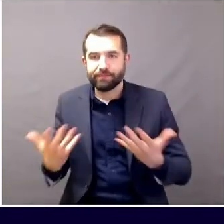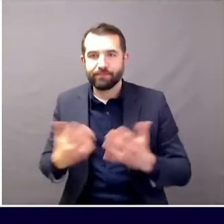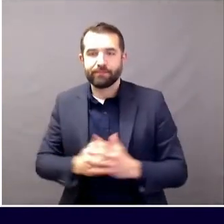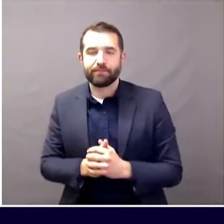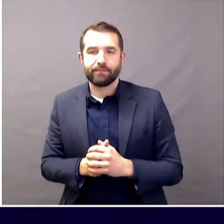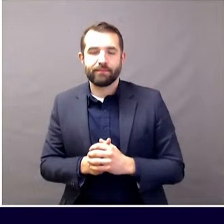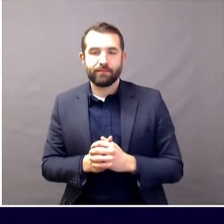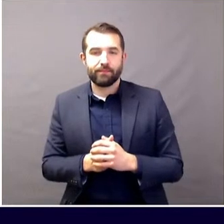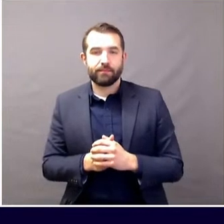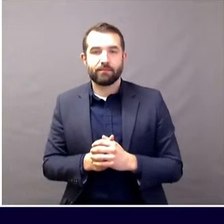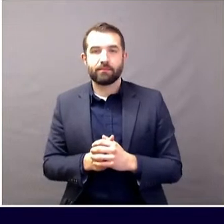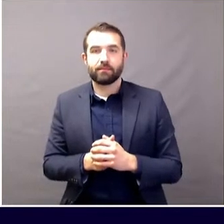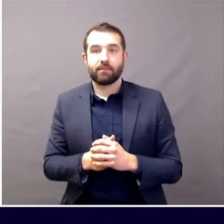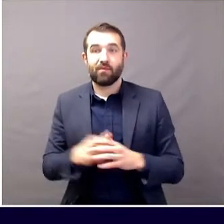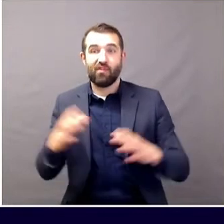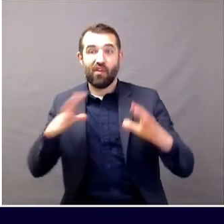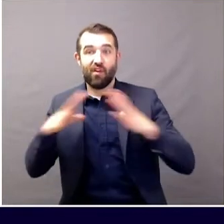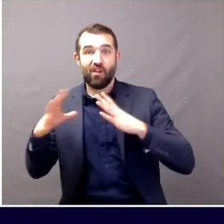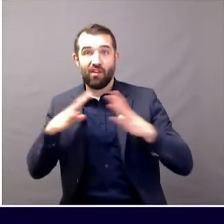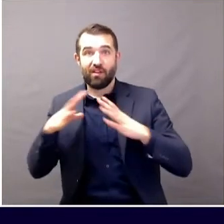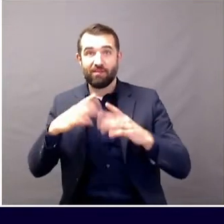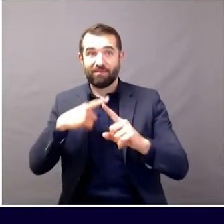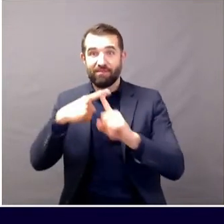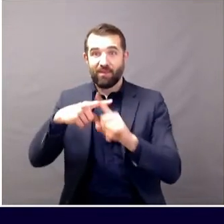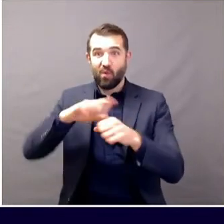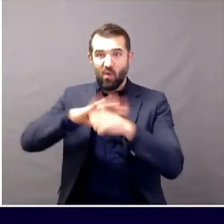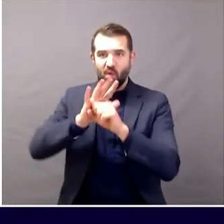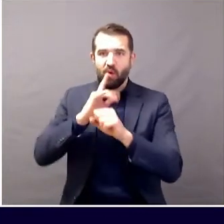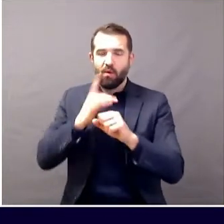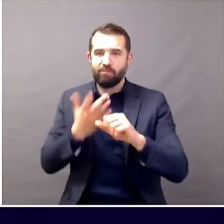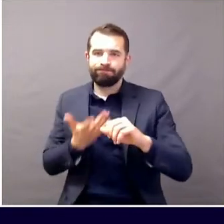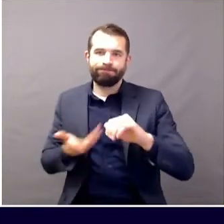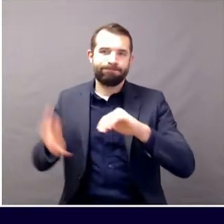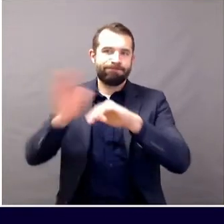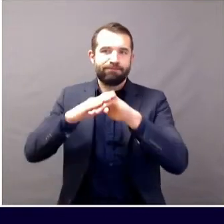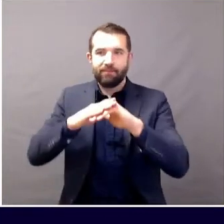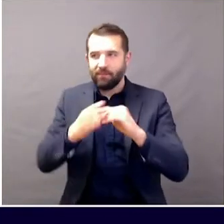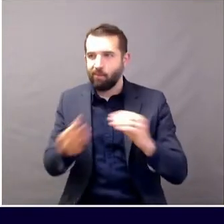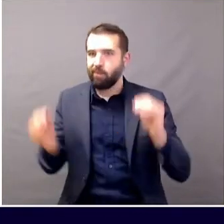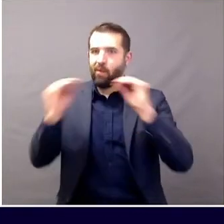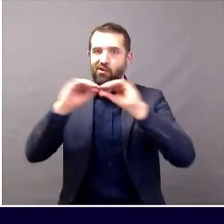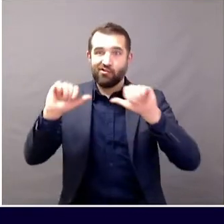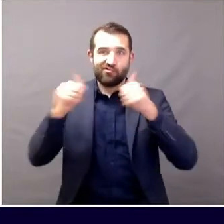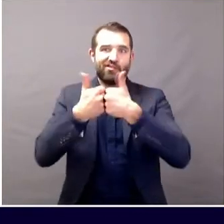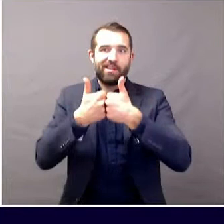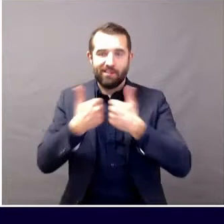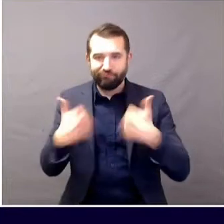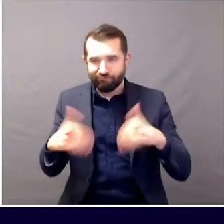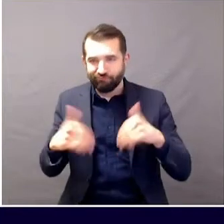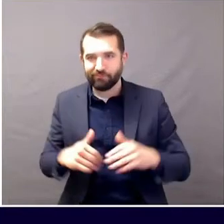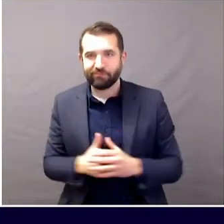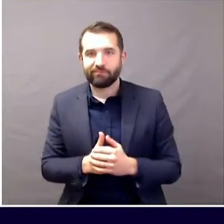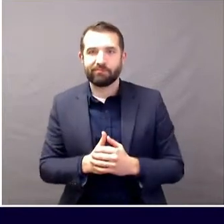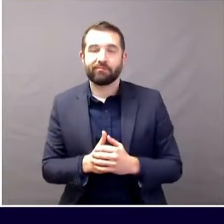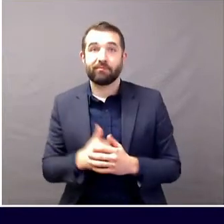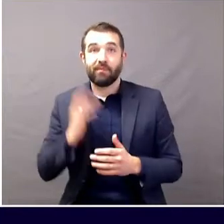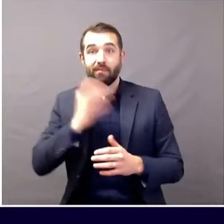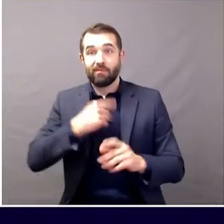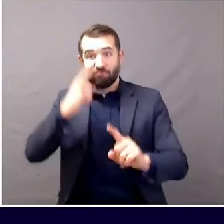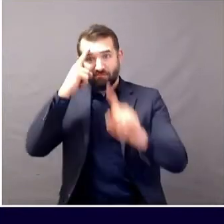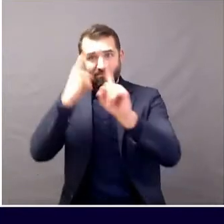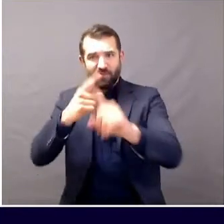COVID-19 and the many, many ways that we've had to adjust our lives in order to keep ourselves and our loved ones safe, it's not unusual to